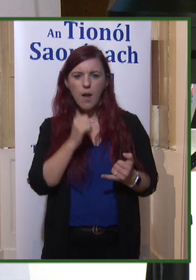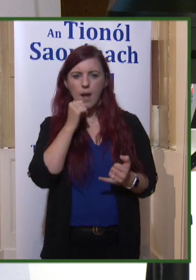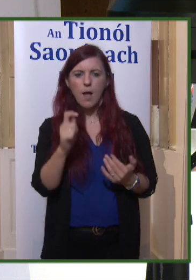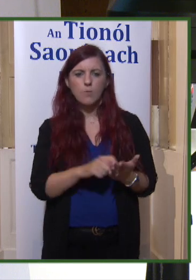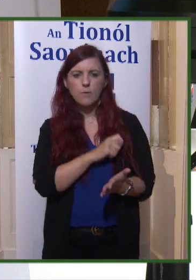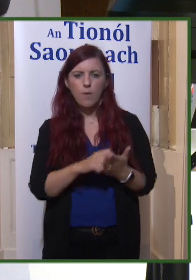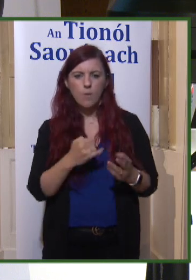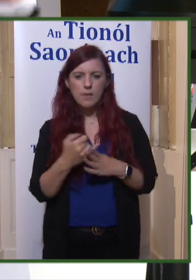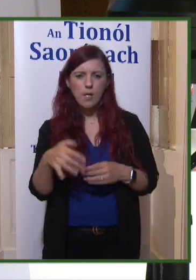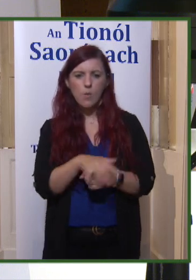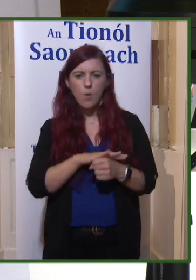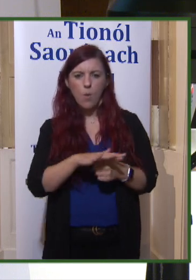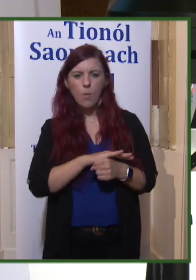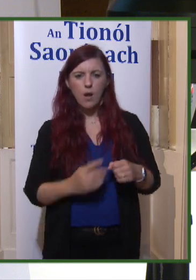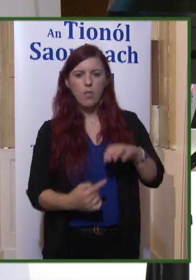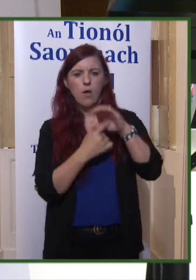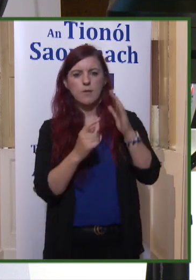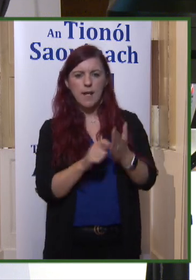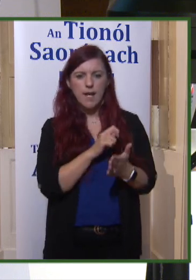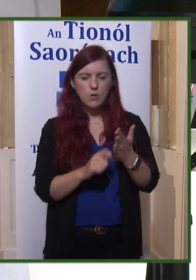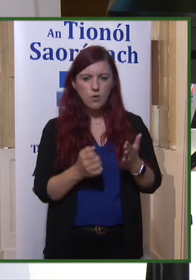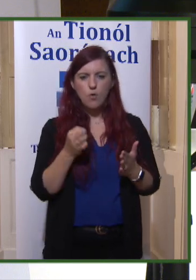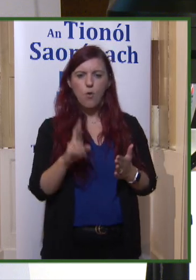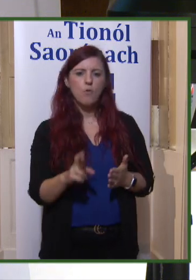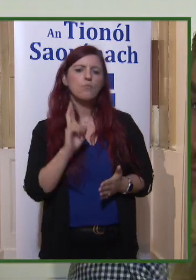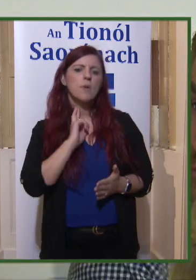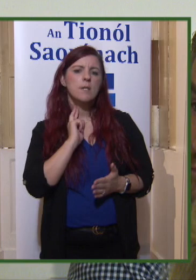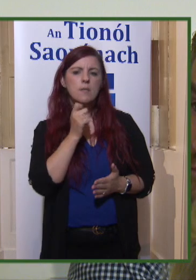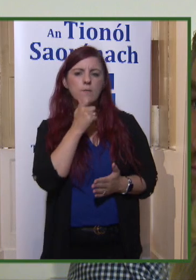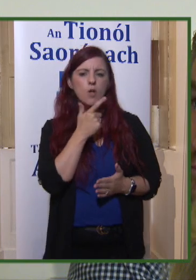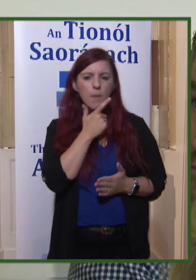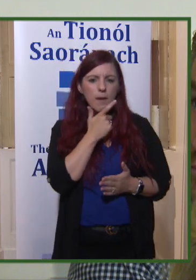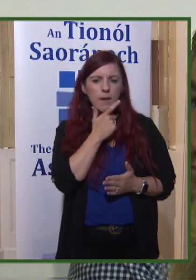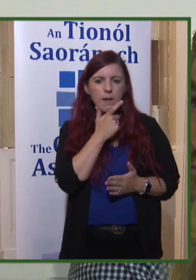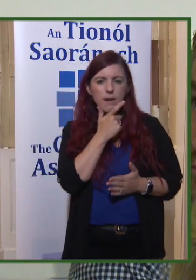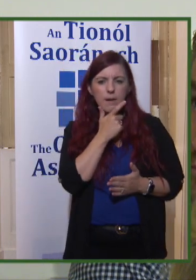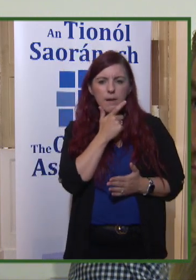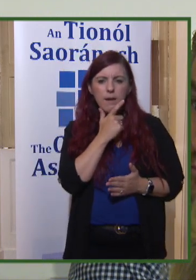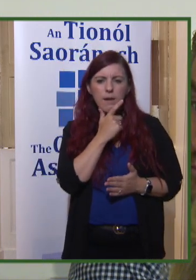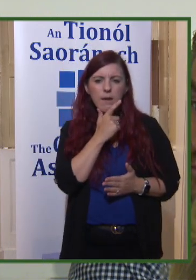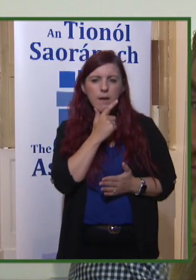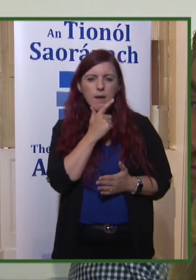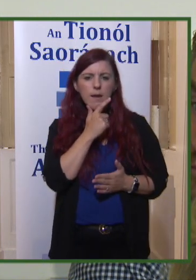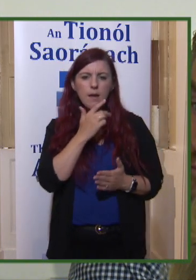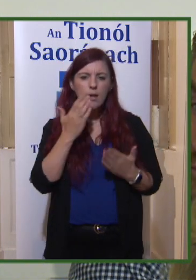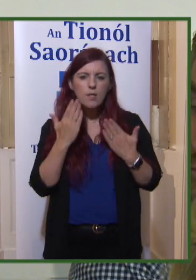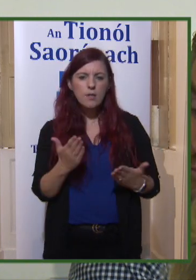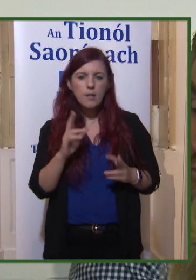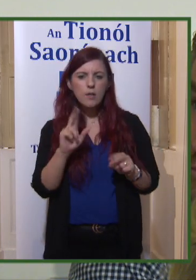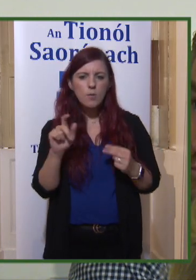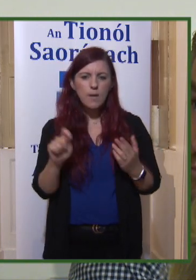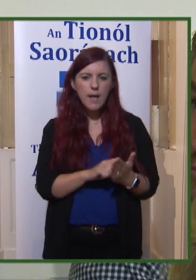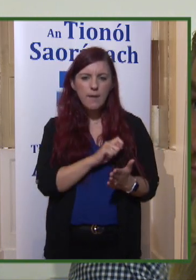local authority elections or residents of Dublin. So currently, you can vote